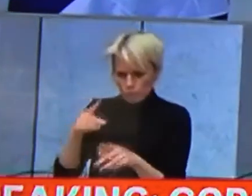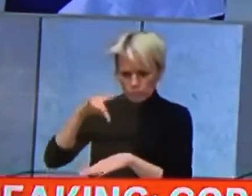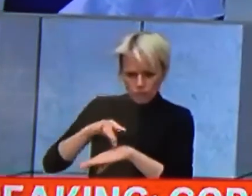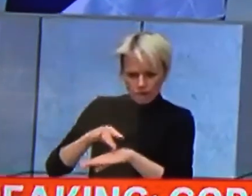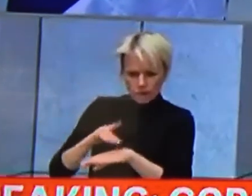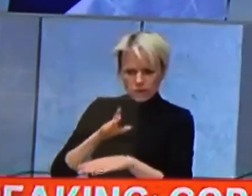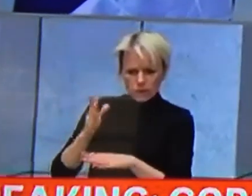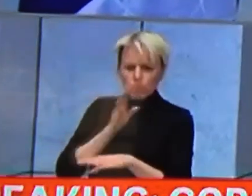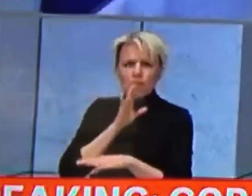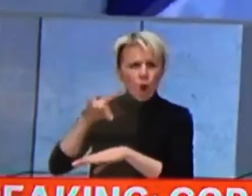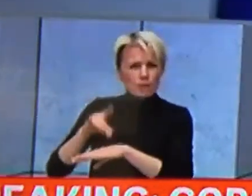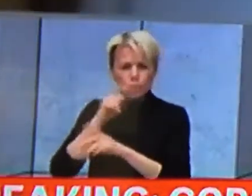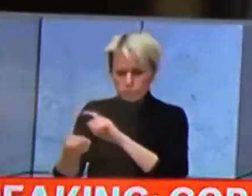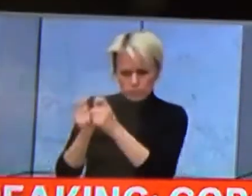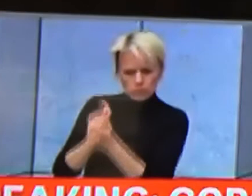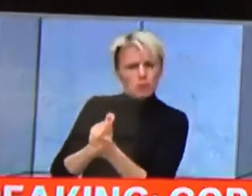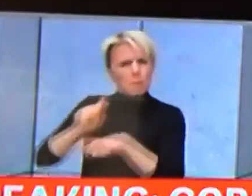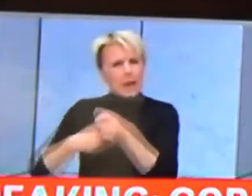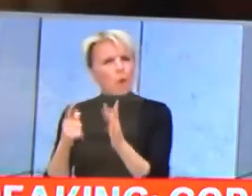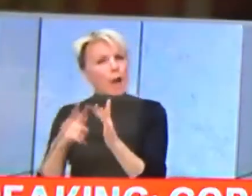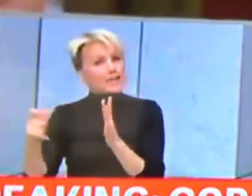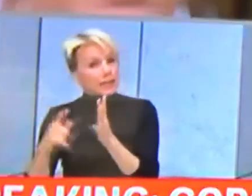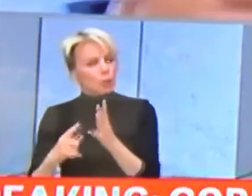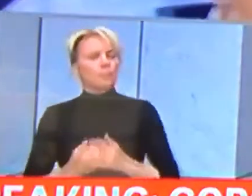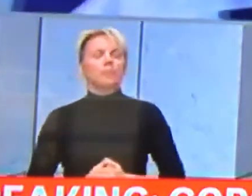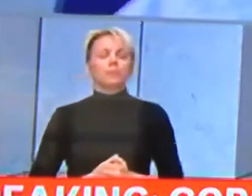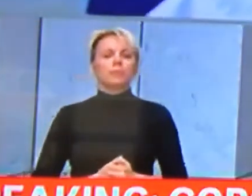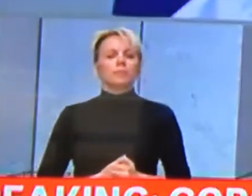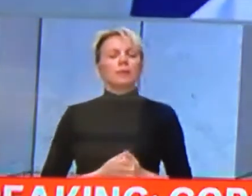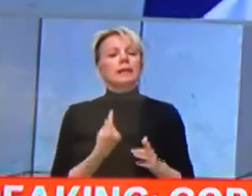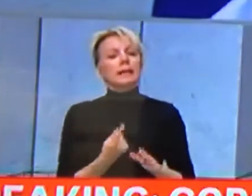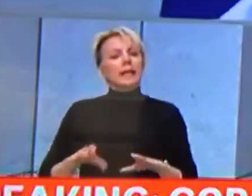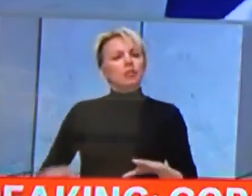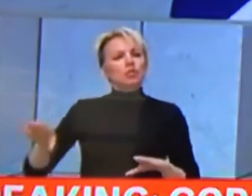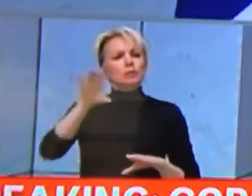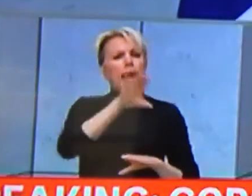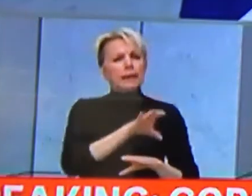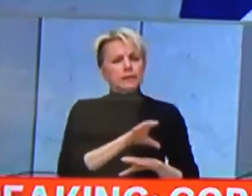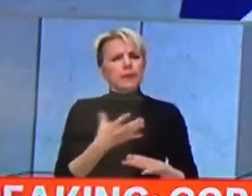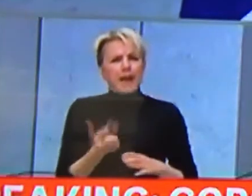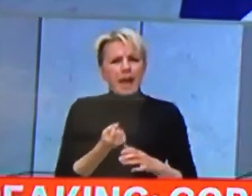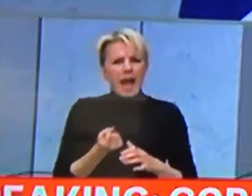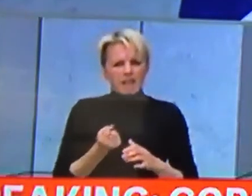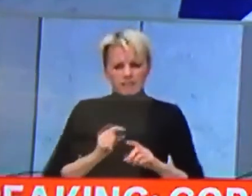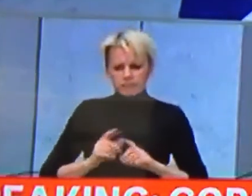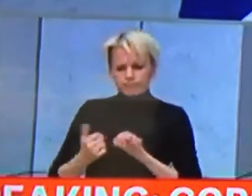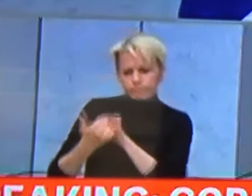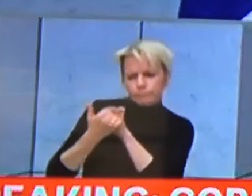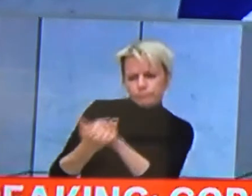potentially happening with that workforce? Why don't you do that? So there's advanced plans with the states and territories, working with the private hospitals